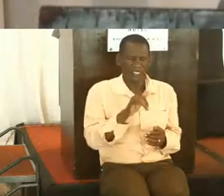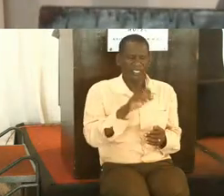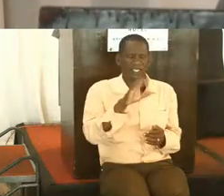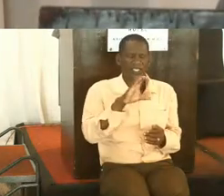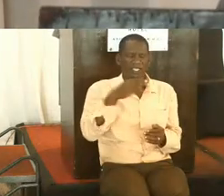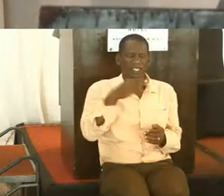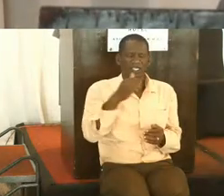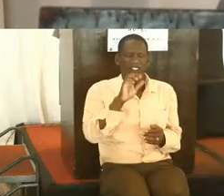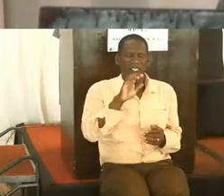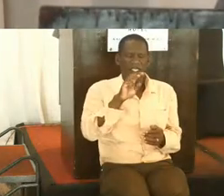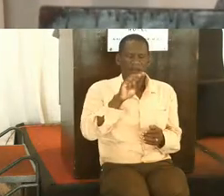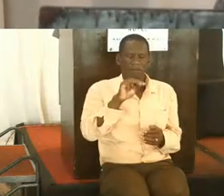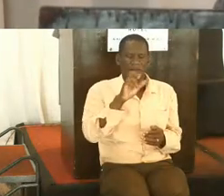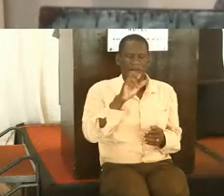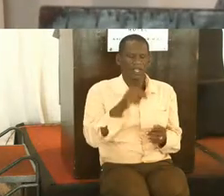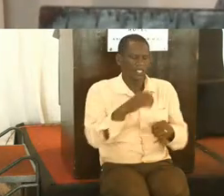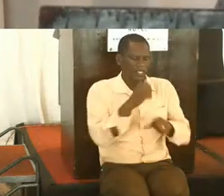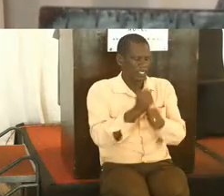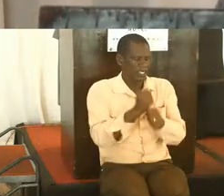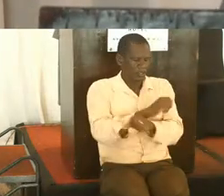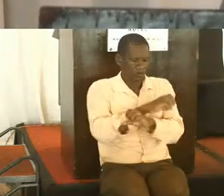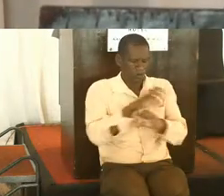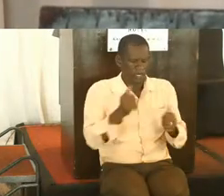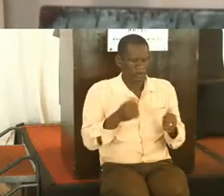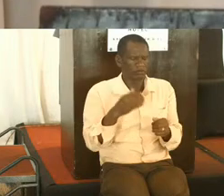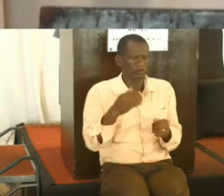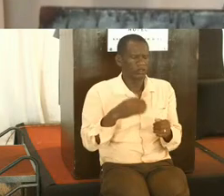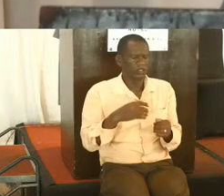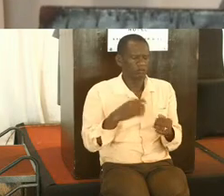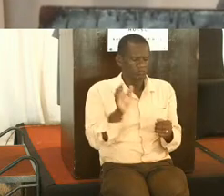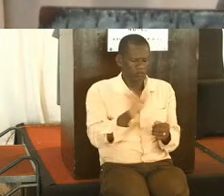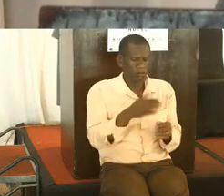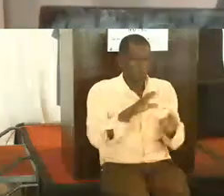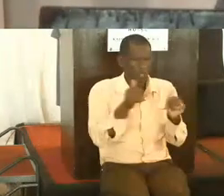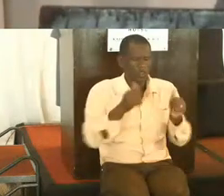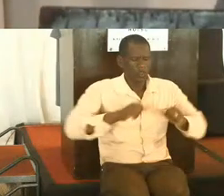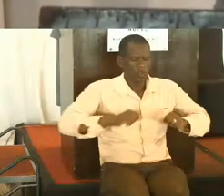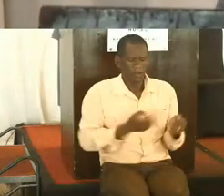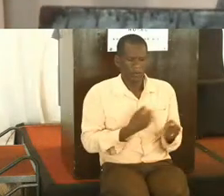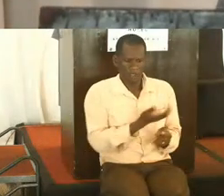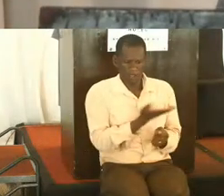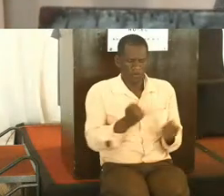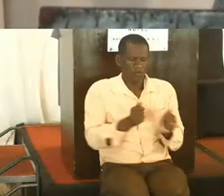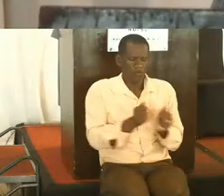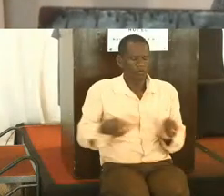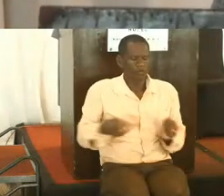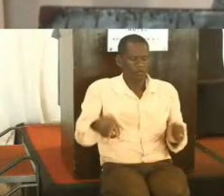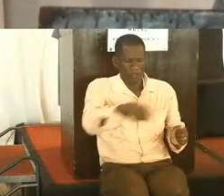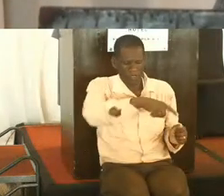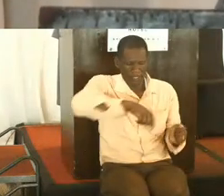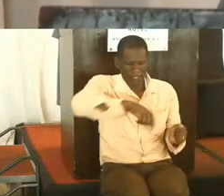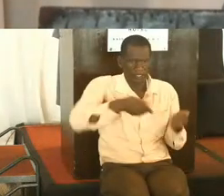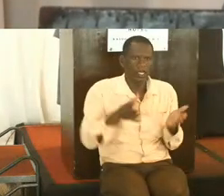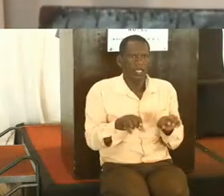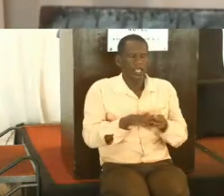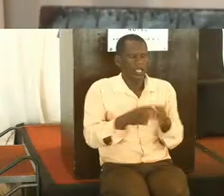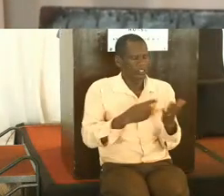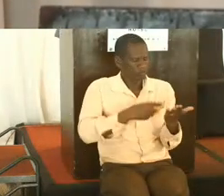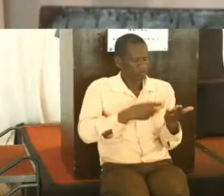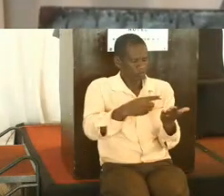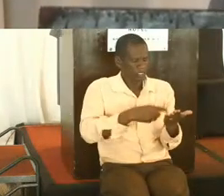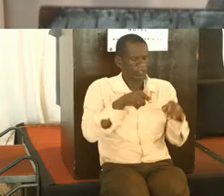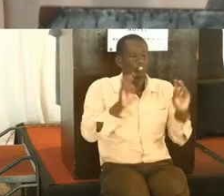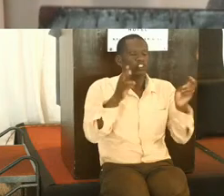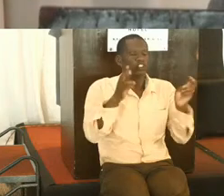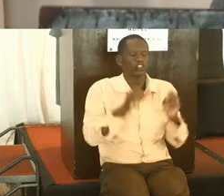so I think they did a very good job and we are very happy to have you with us as we discussed this